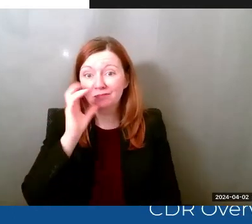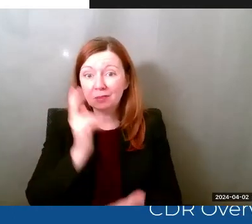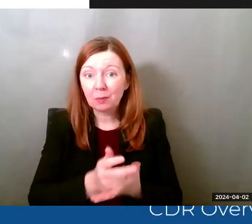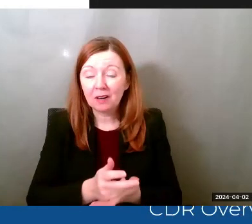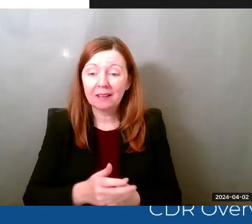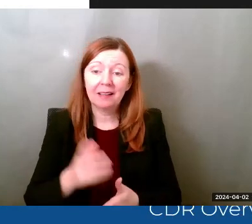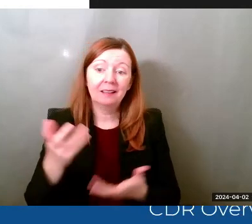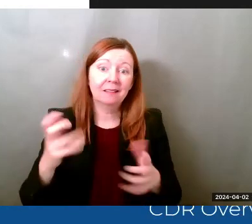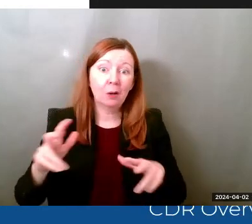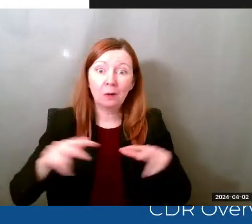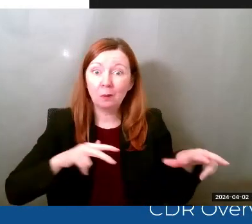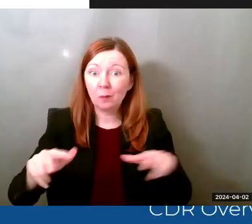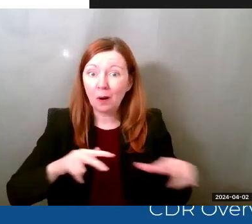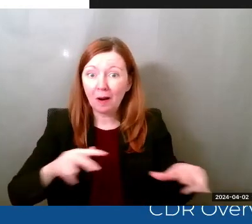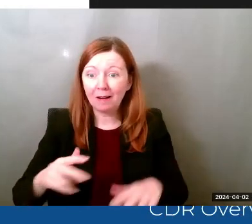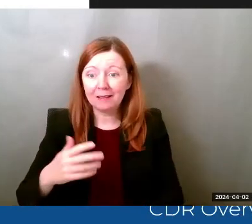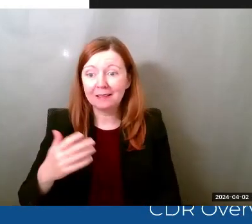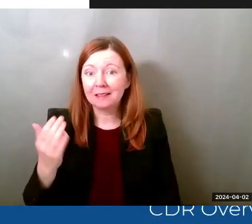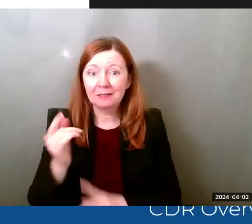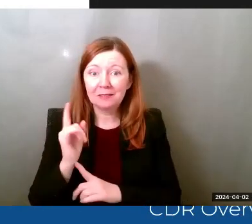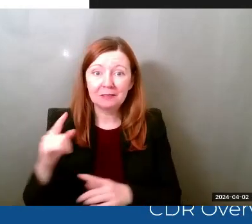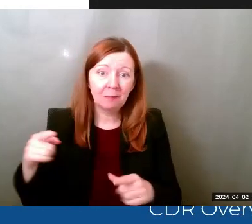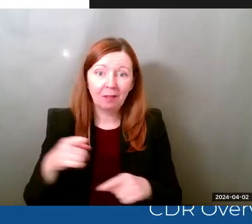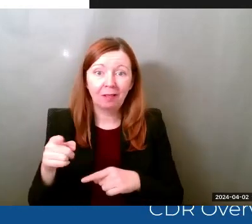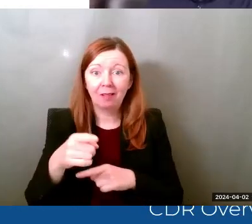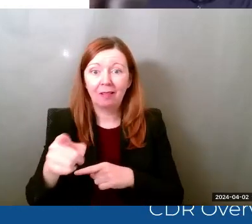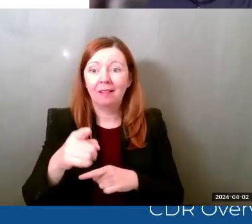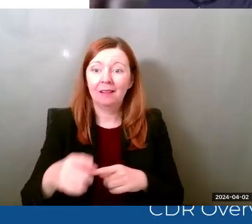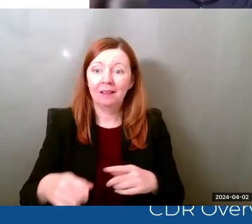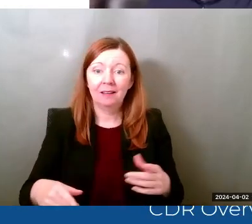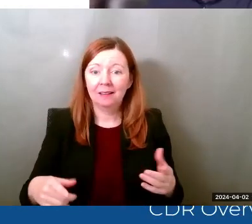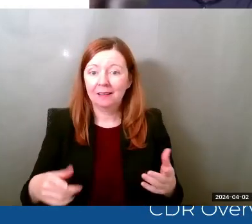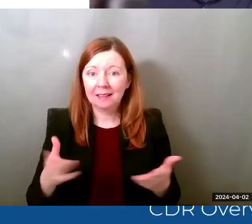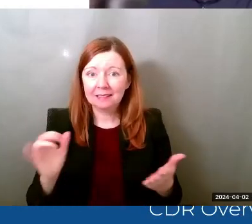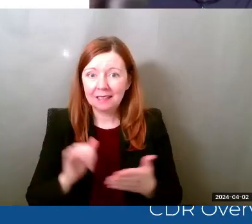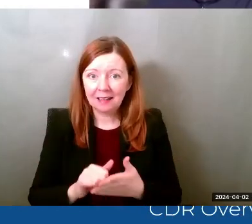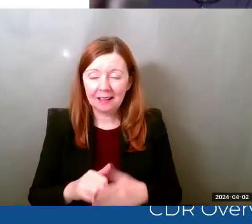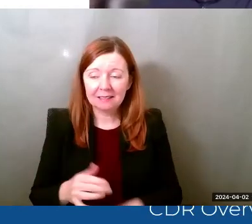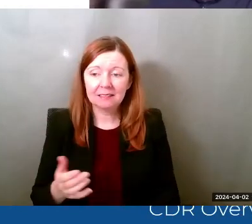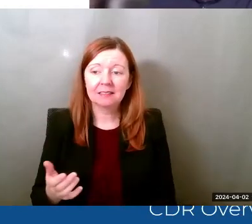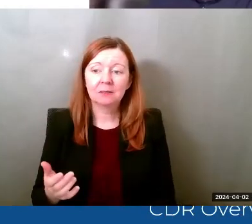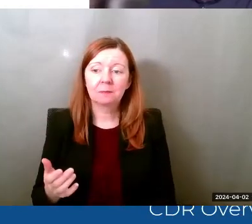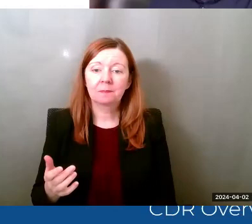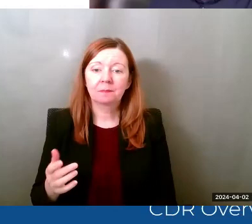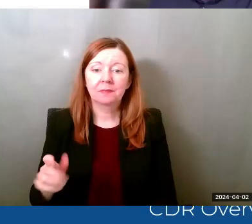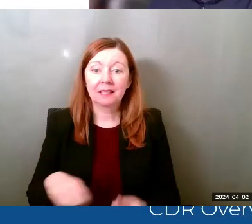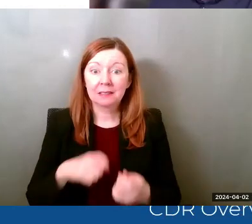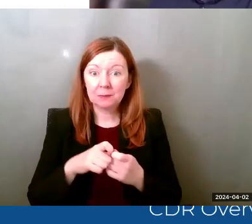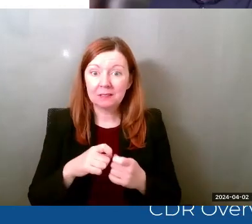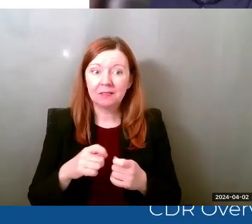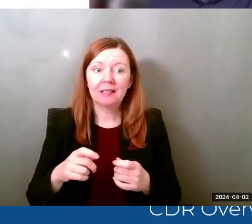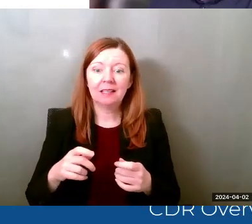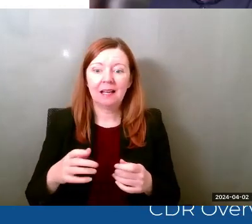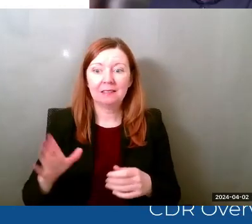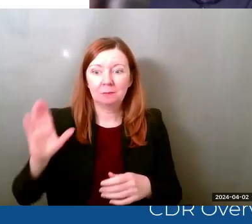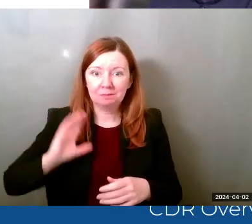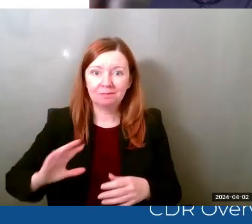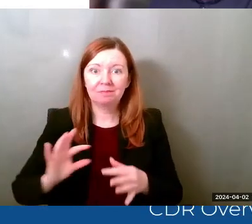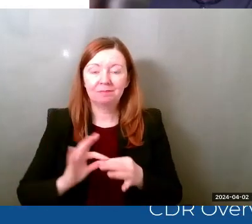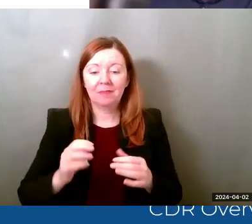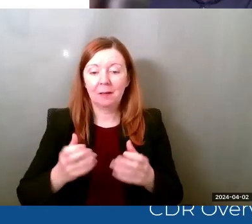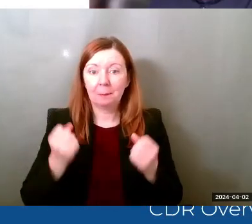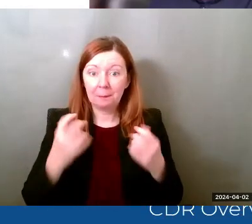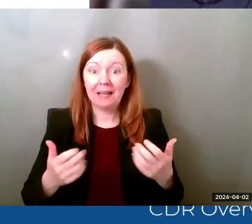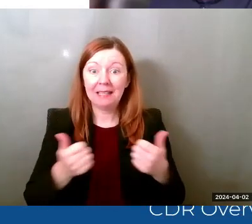and walk, 15 plus minutes through traffic and cross streets and things like that. Particularly, as previously noted, a lot of games